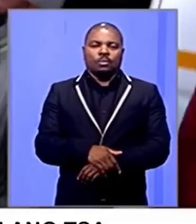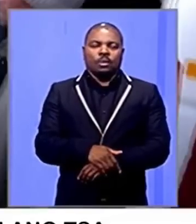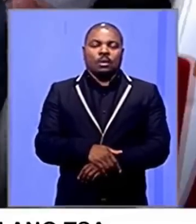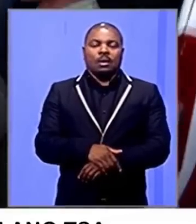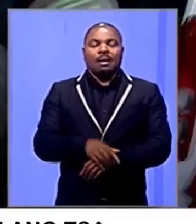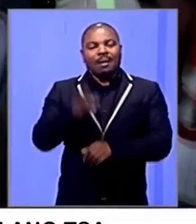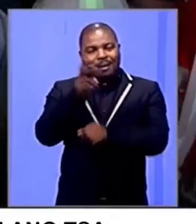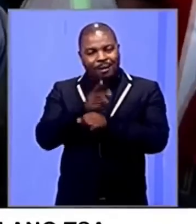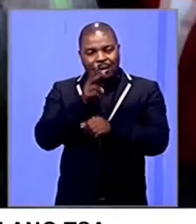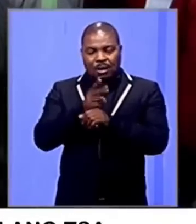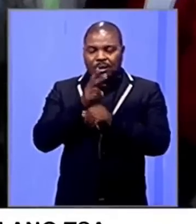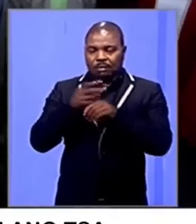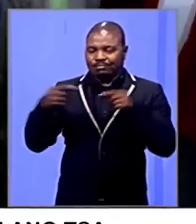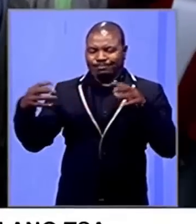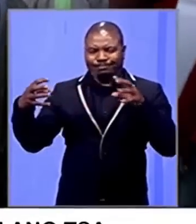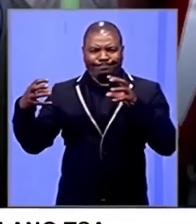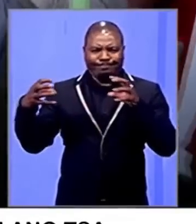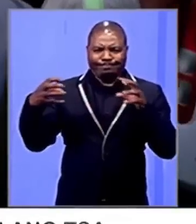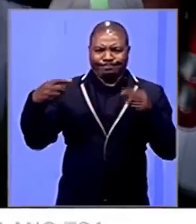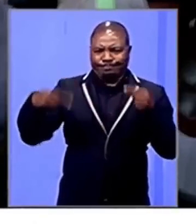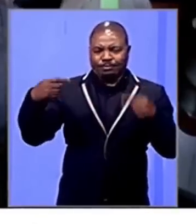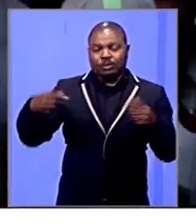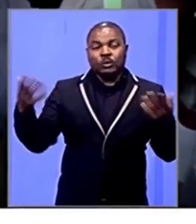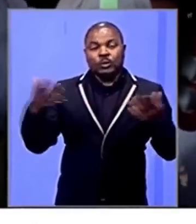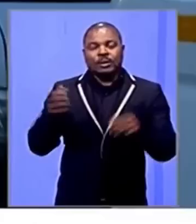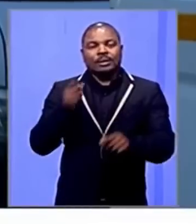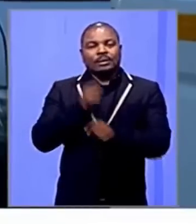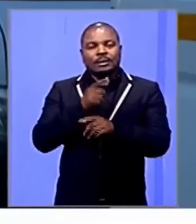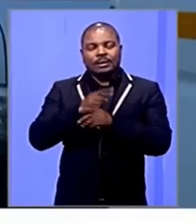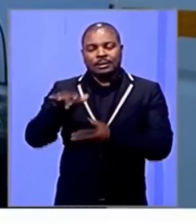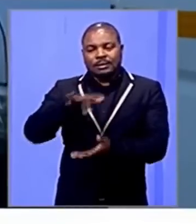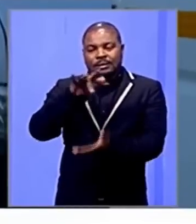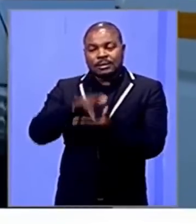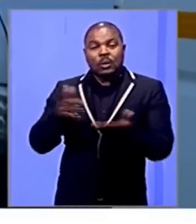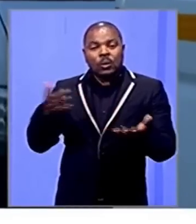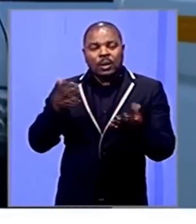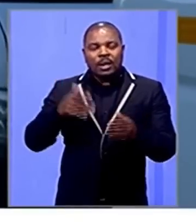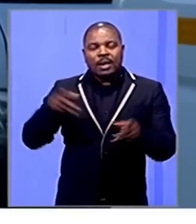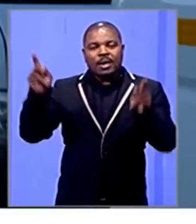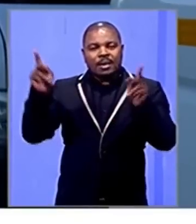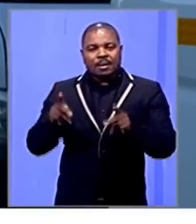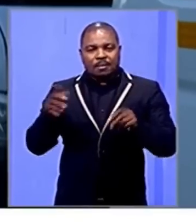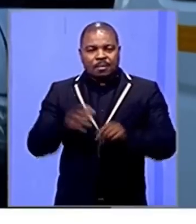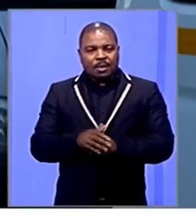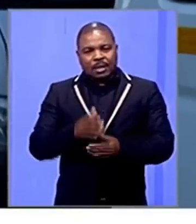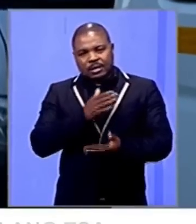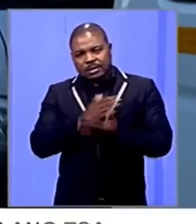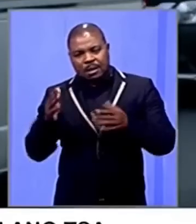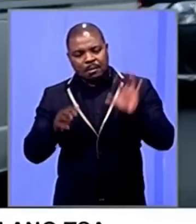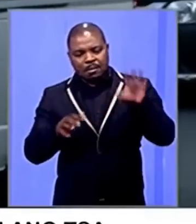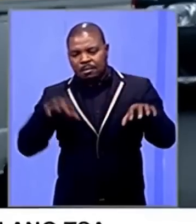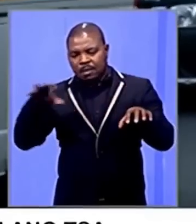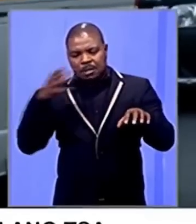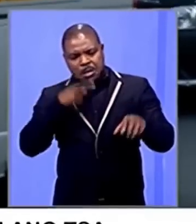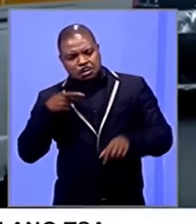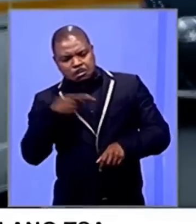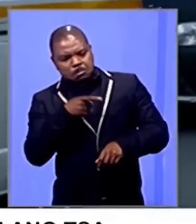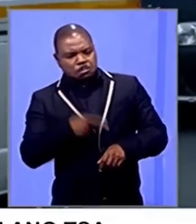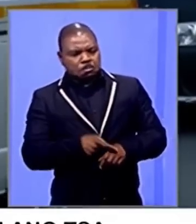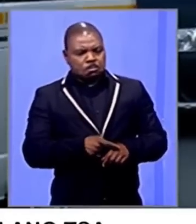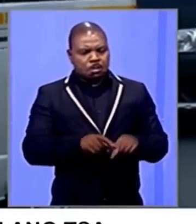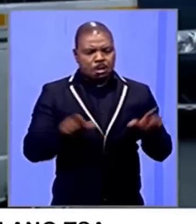Ho boetse ho rena ya mahlo a mafubedu renkeng ya ditekesi e Kimberley. Borathepa ba qosa ba bang ba bakganni ka ho kganna ntle